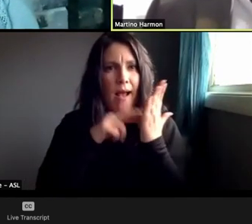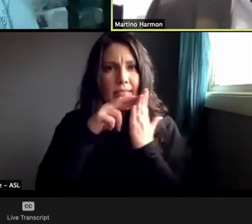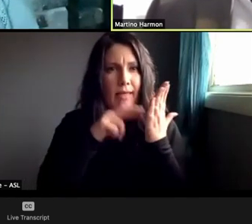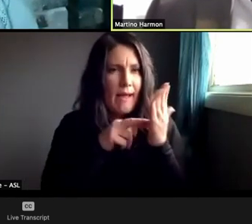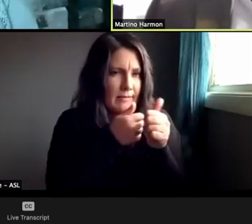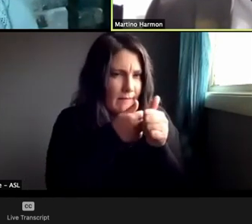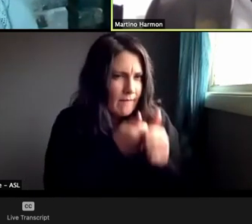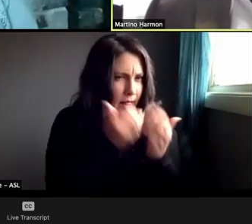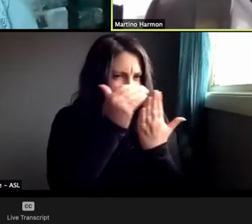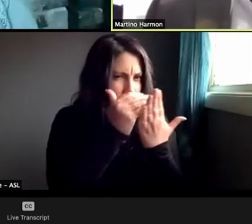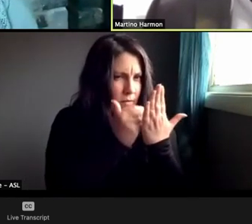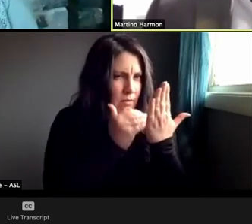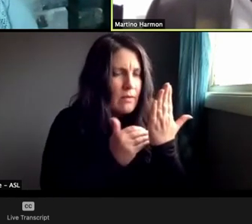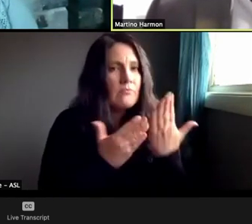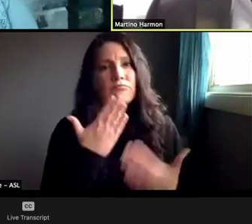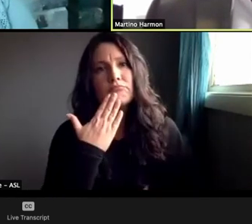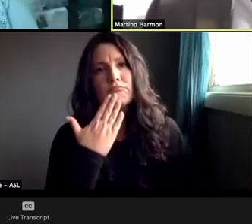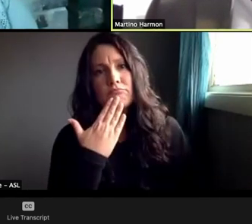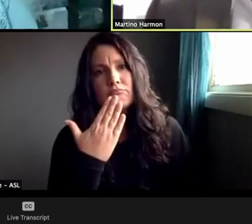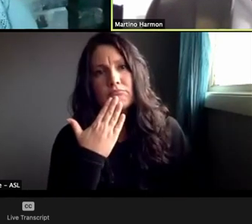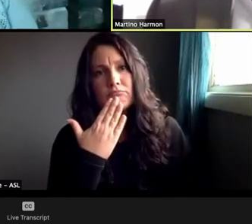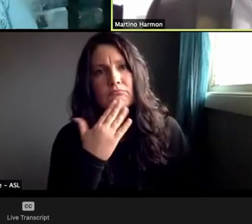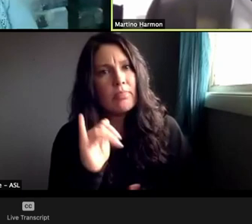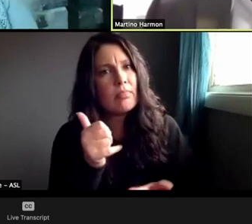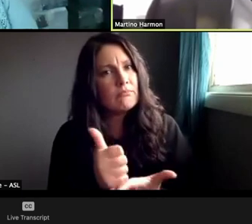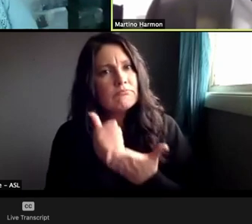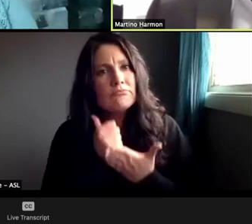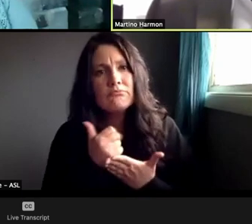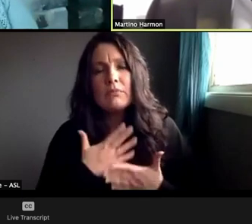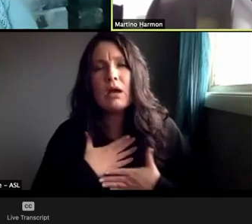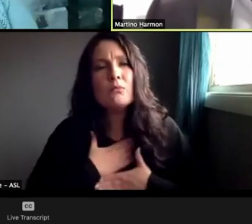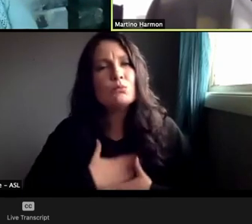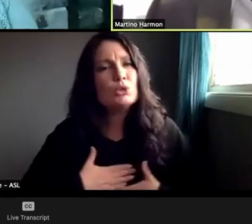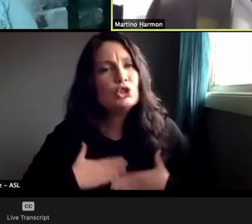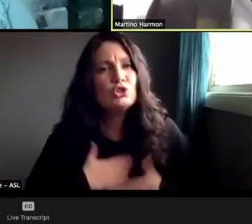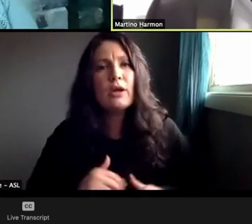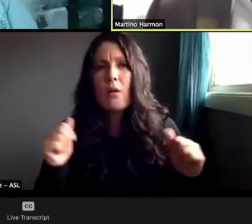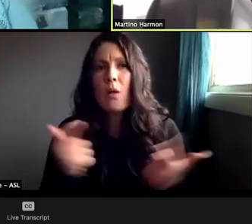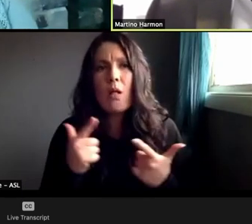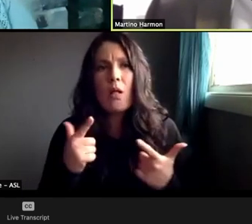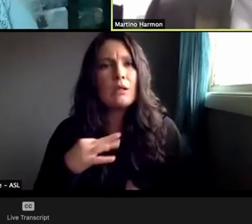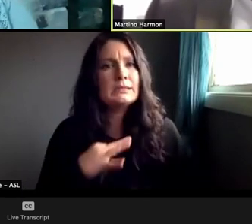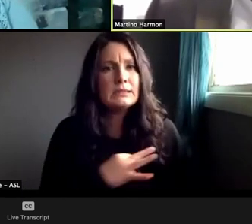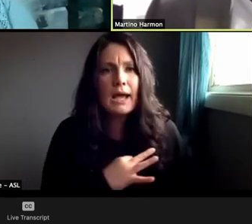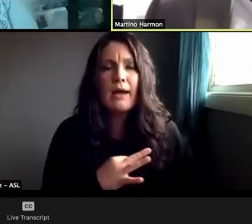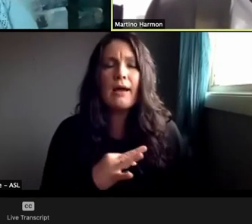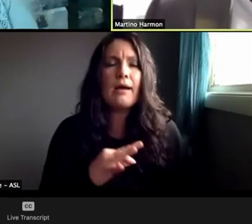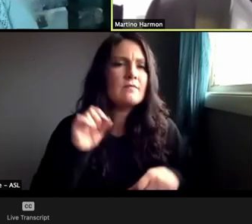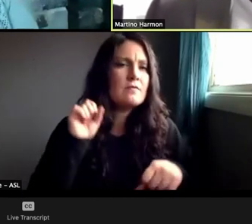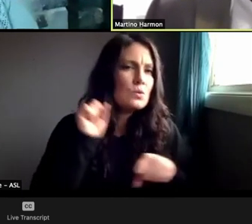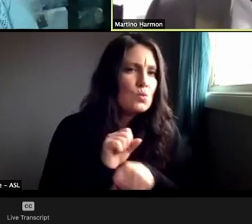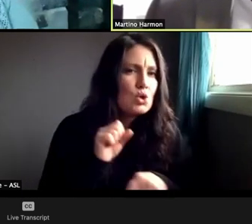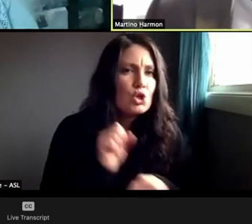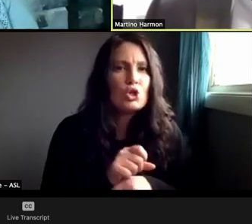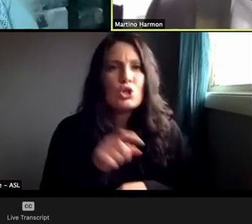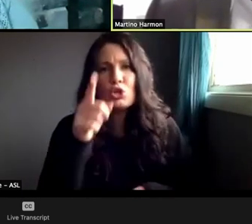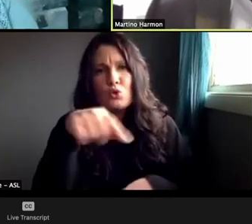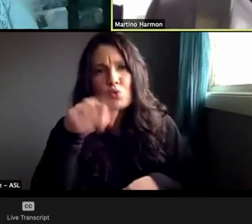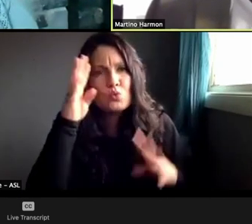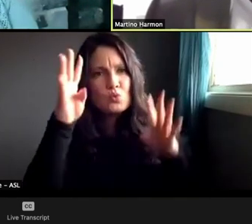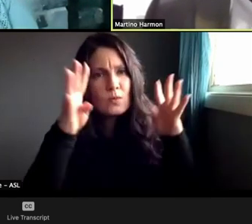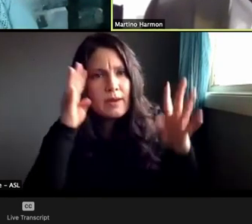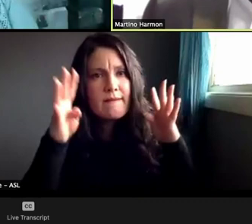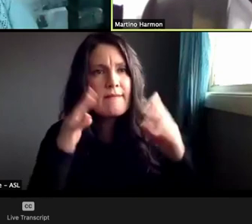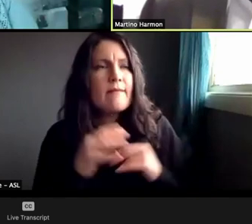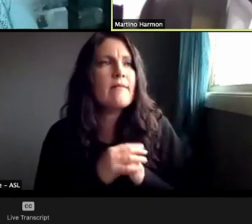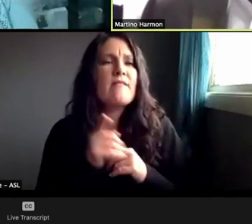landscape. I truly appreciate everything staff has done to deliver on our work in a creative way, in a